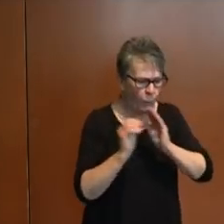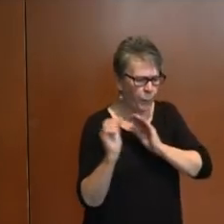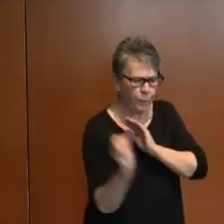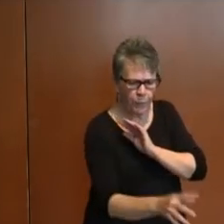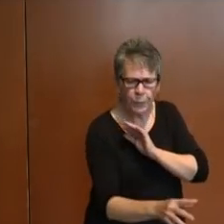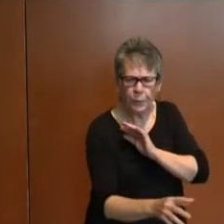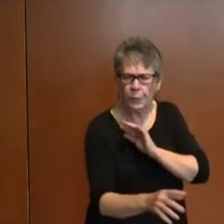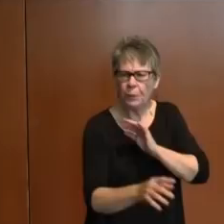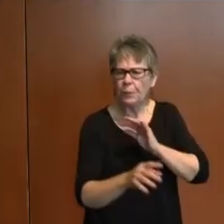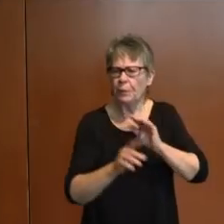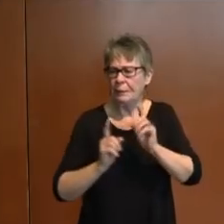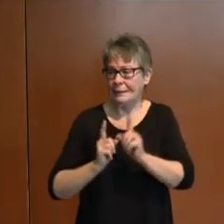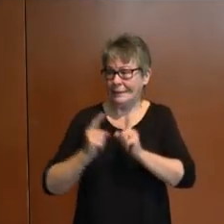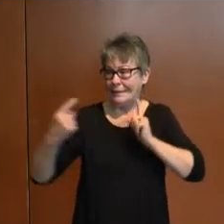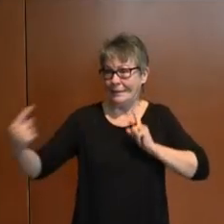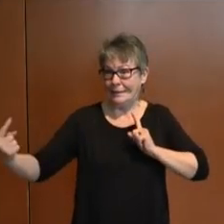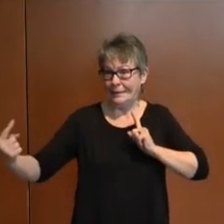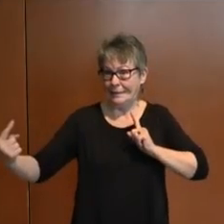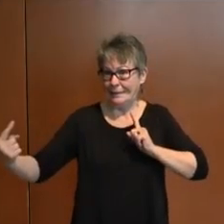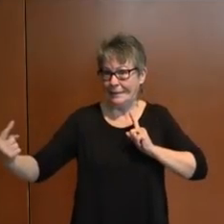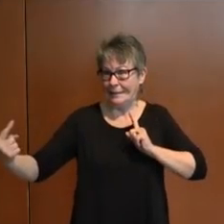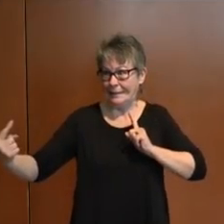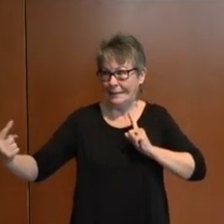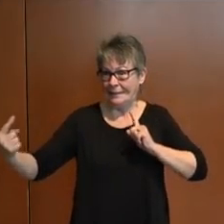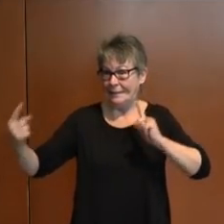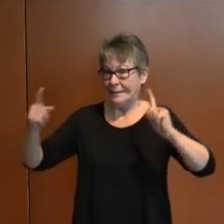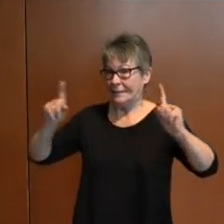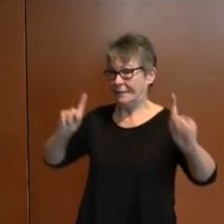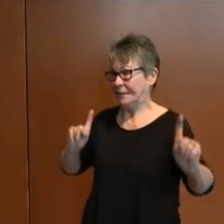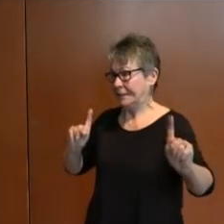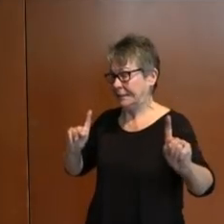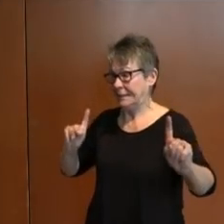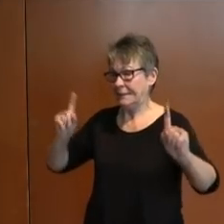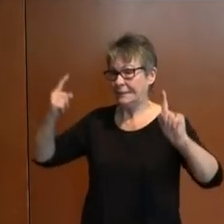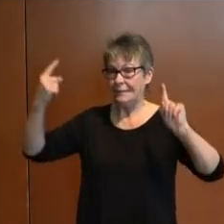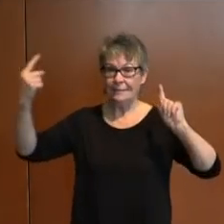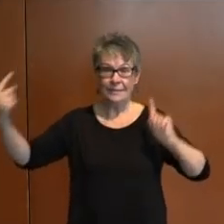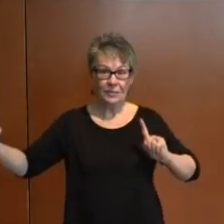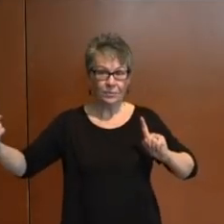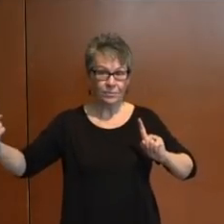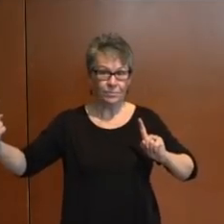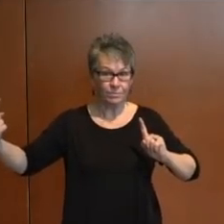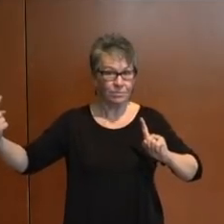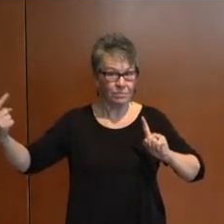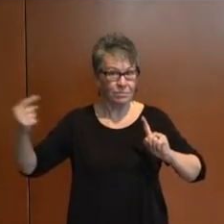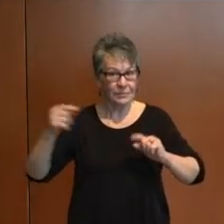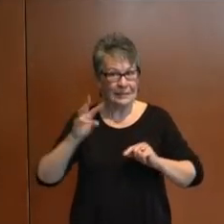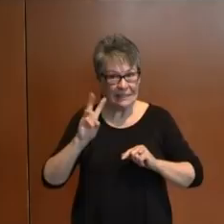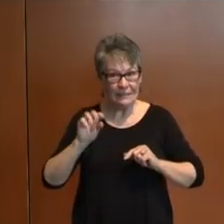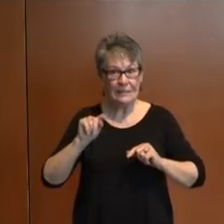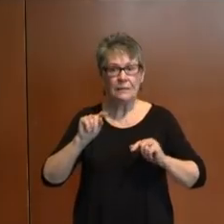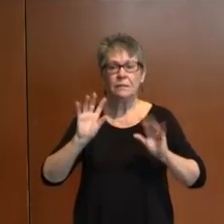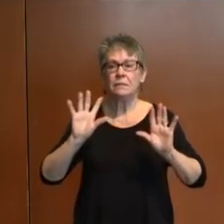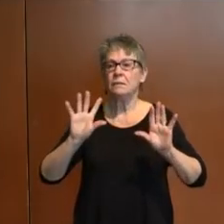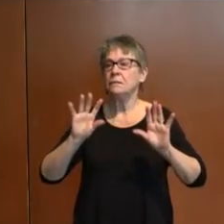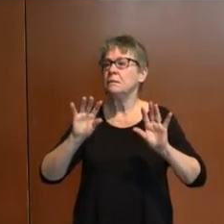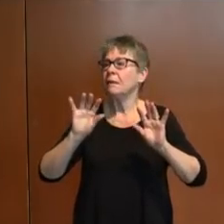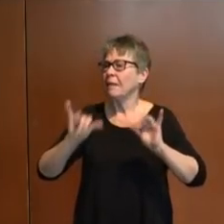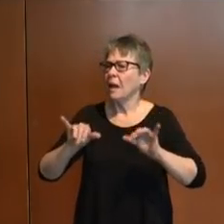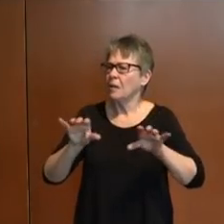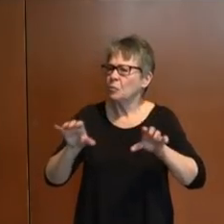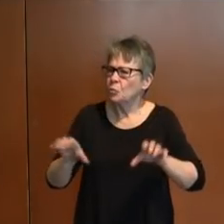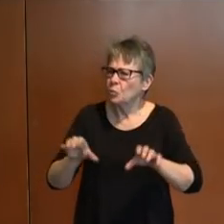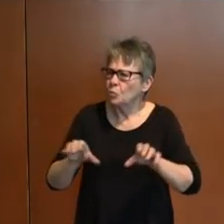everybody else. Keep 6 feet from everybody else. Keep doing that stuff. We will be your partner, I promise you. It will not